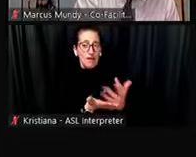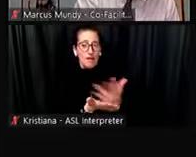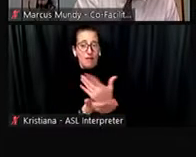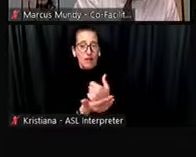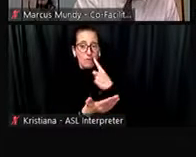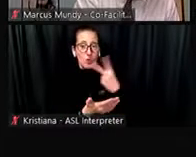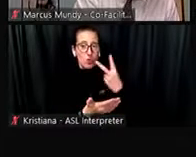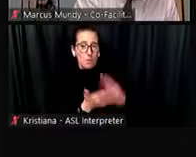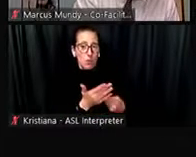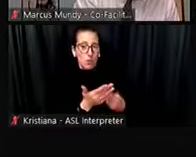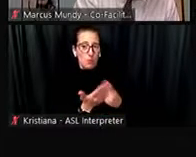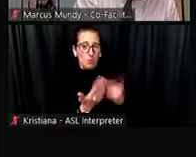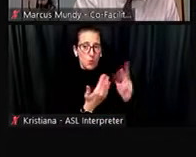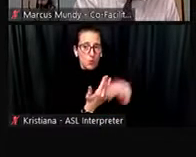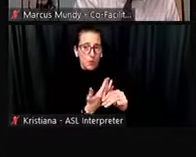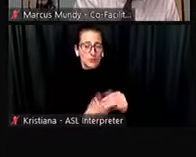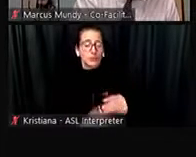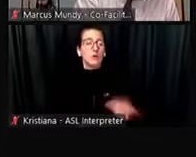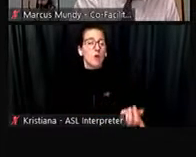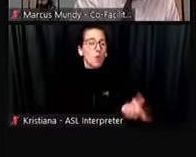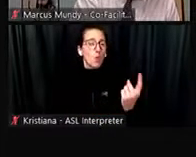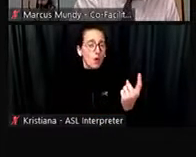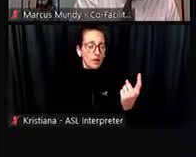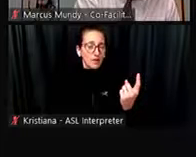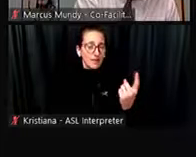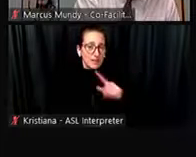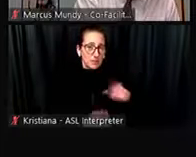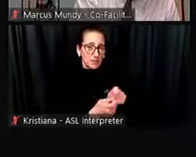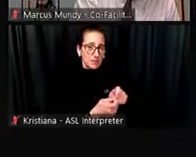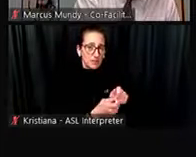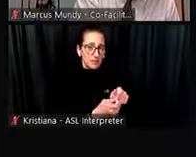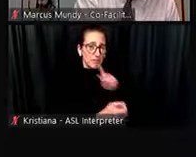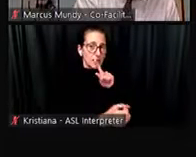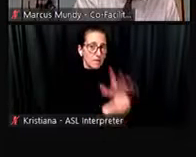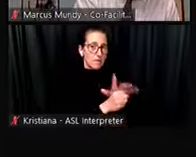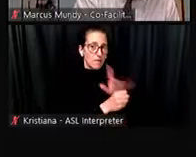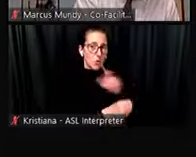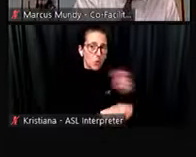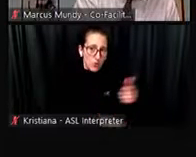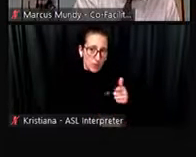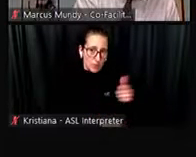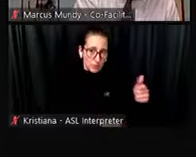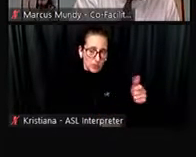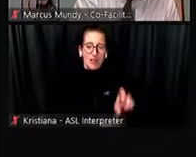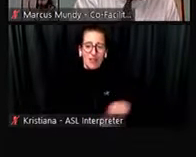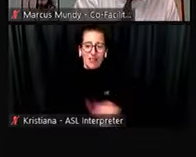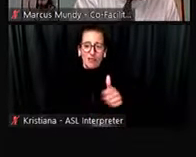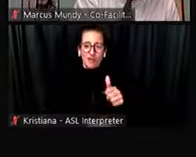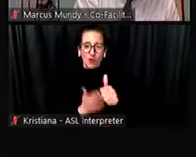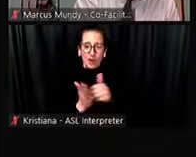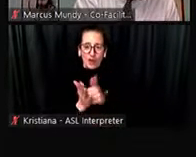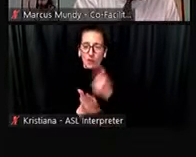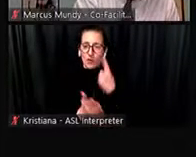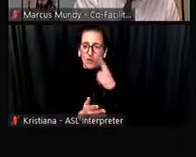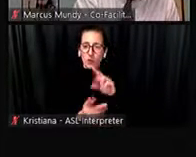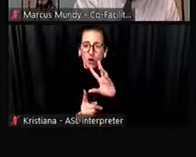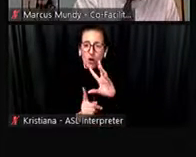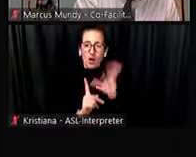is specific on transportation. The other one is specifically on our cultural education and recreation